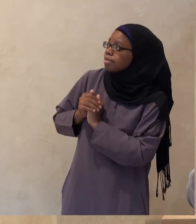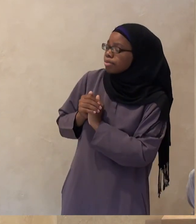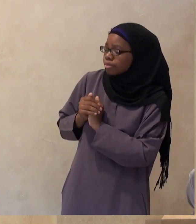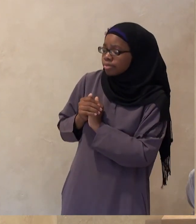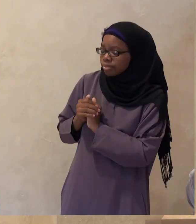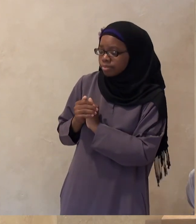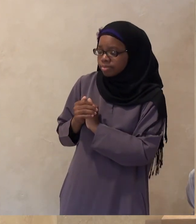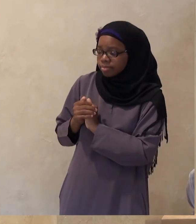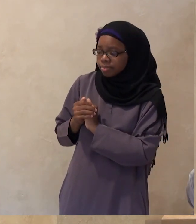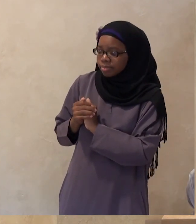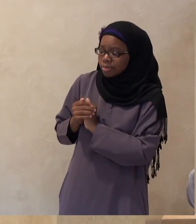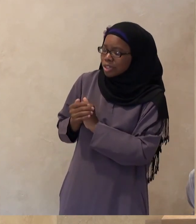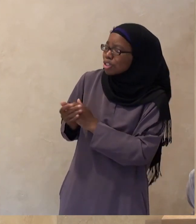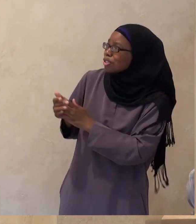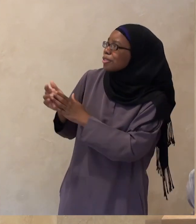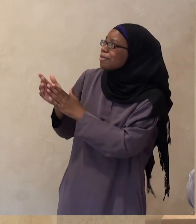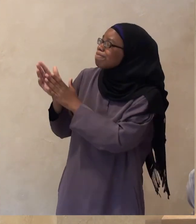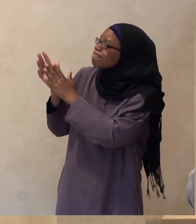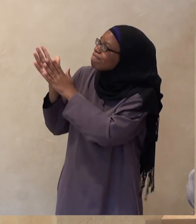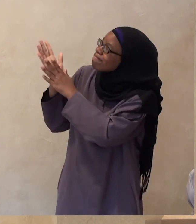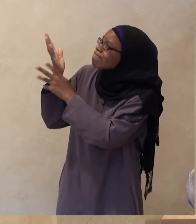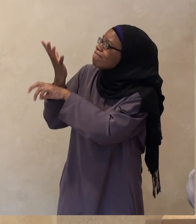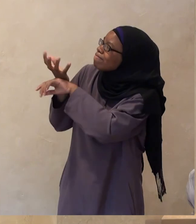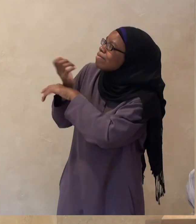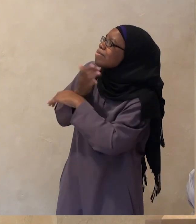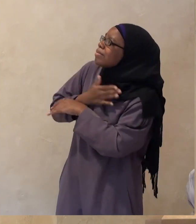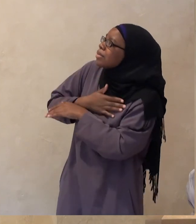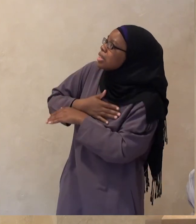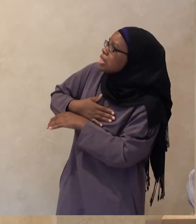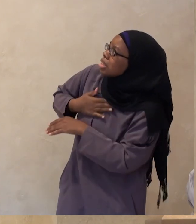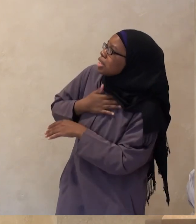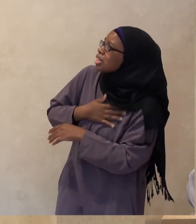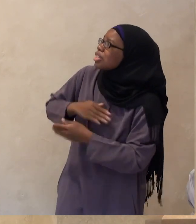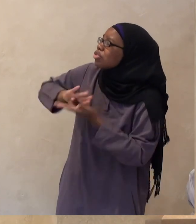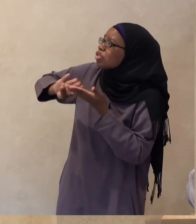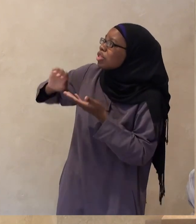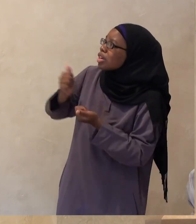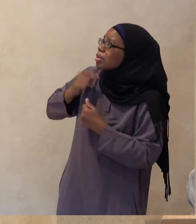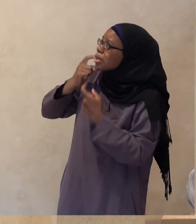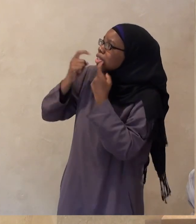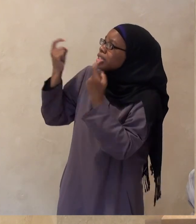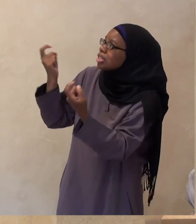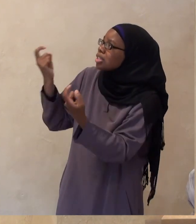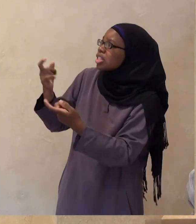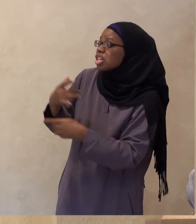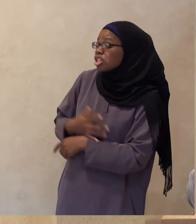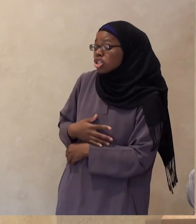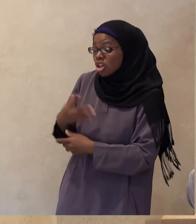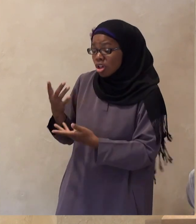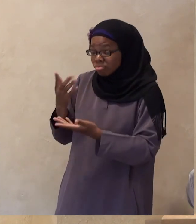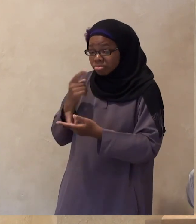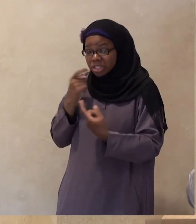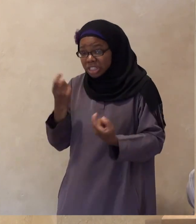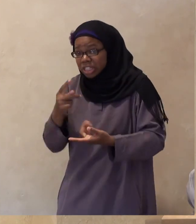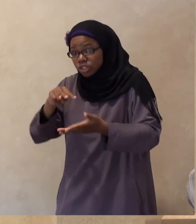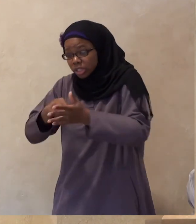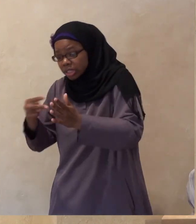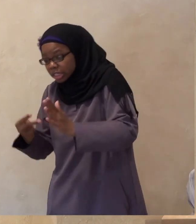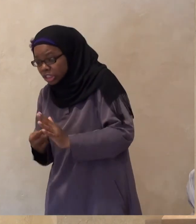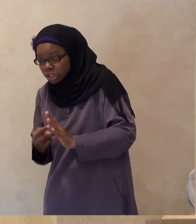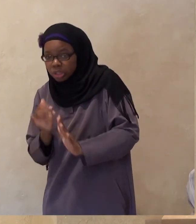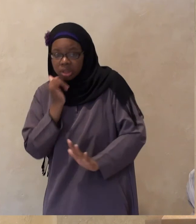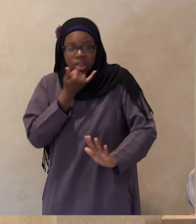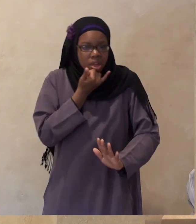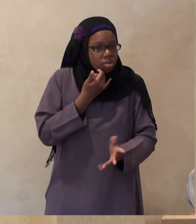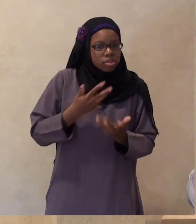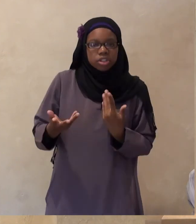Him, we should beseech Him that He'd forgive us for all our sins which we did intentionally or unintentionally,